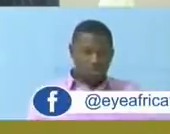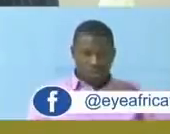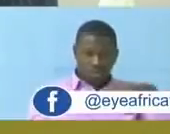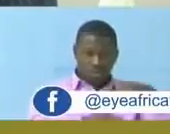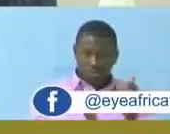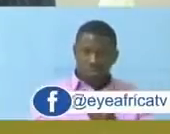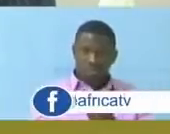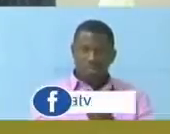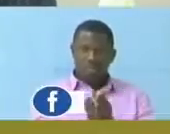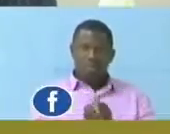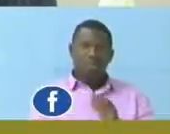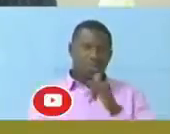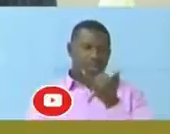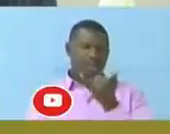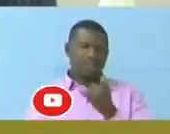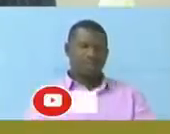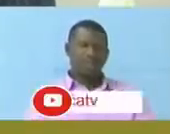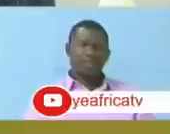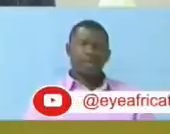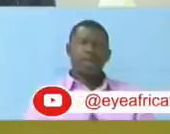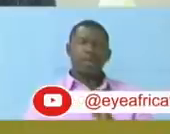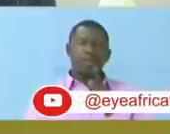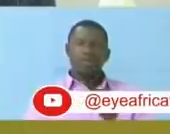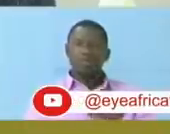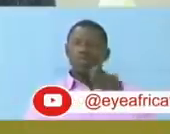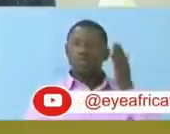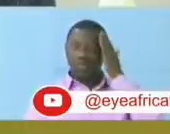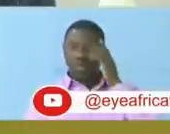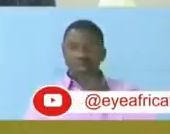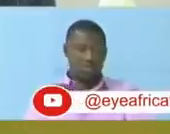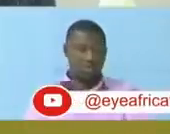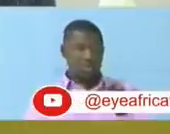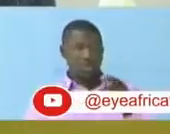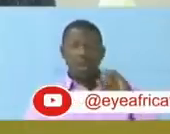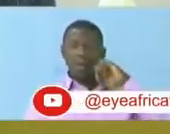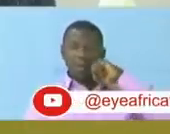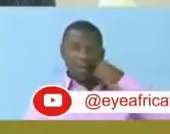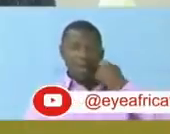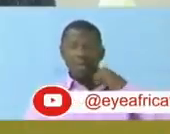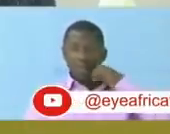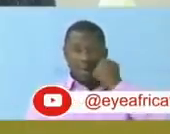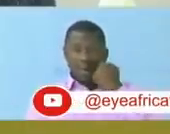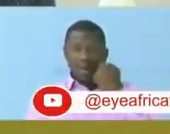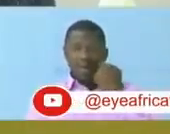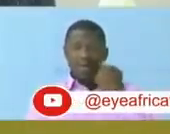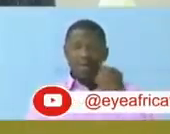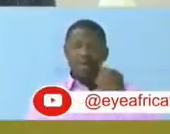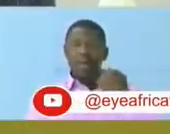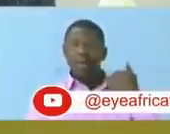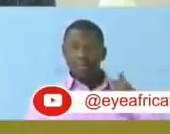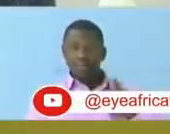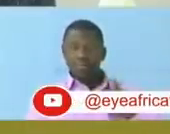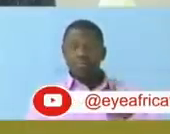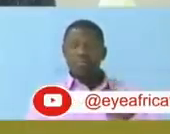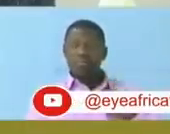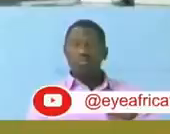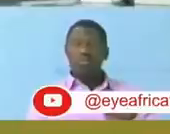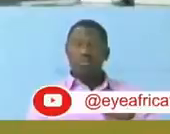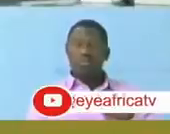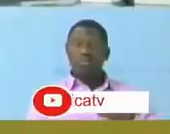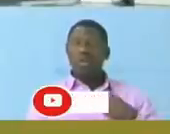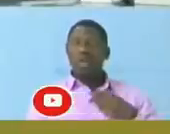But it was known that these black were committing crimes. I know, I don't